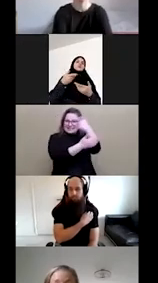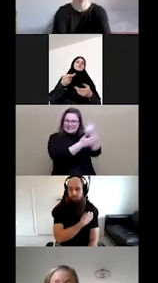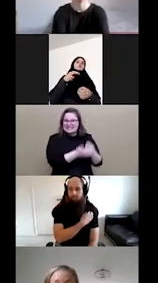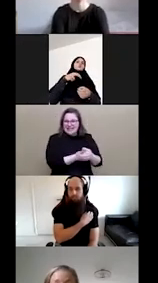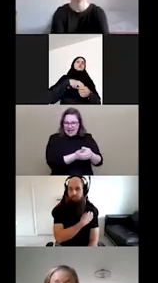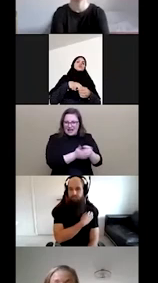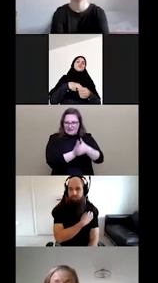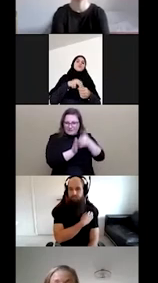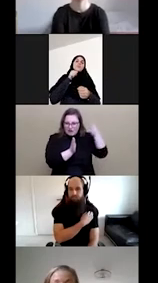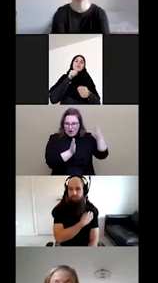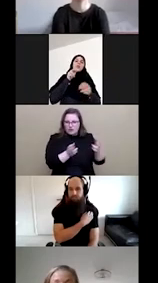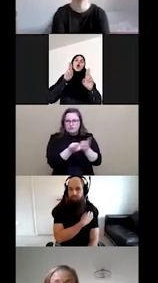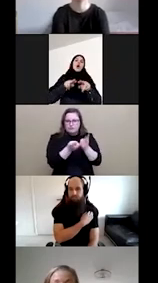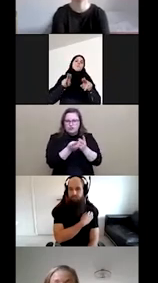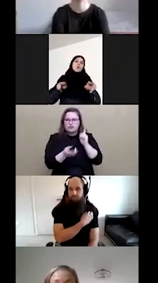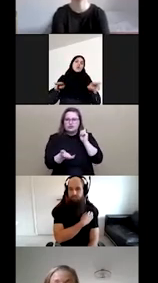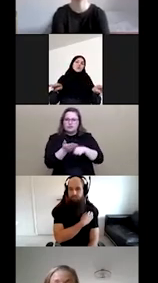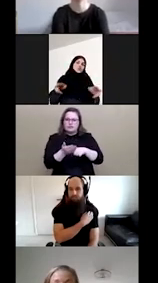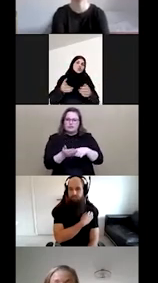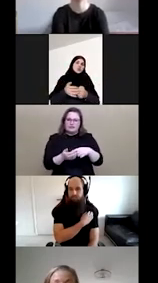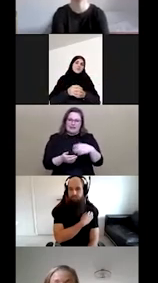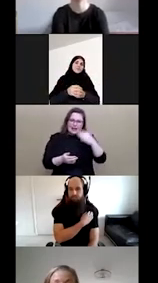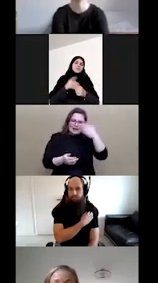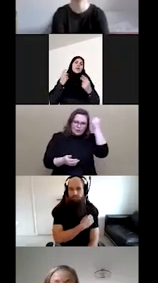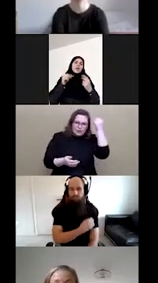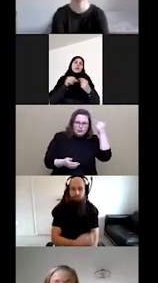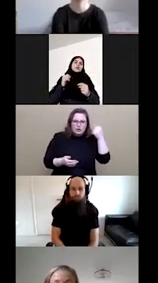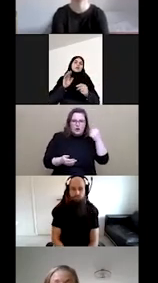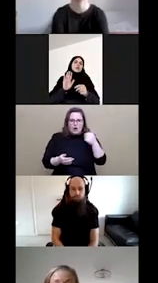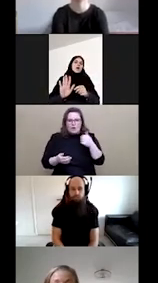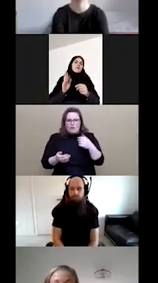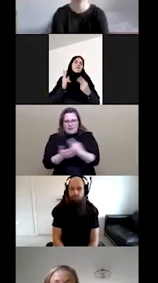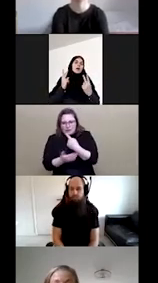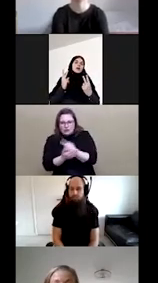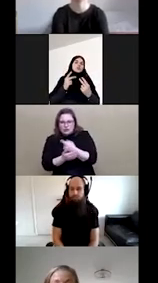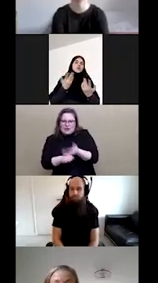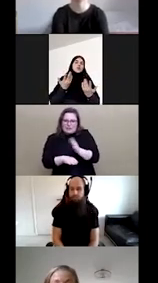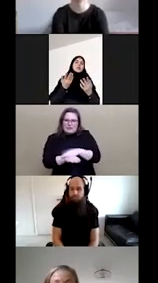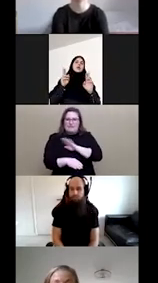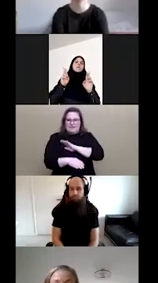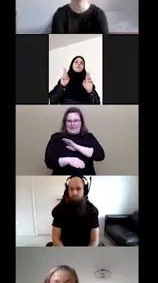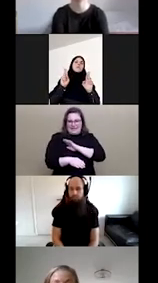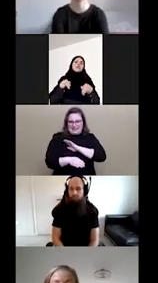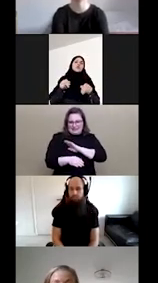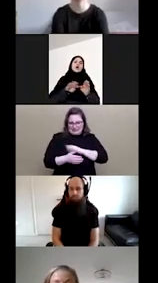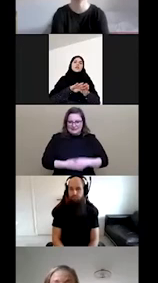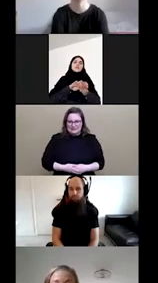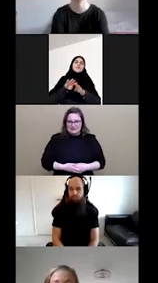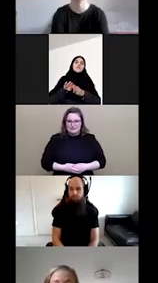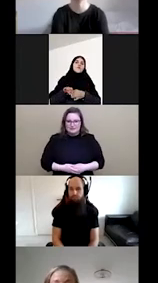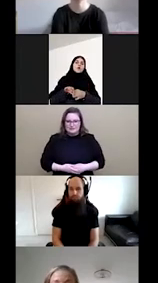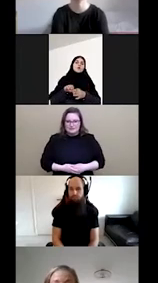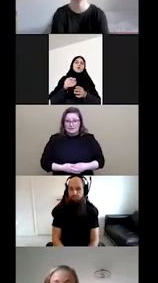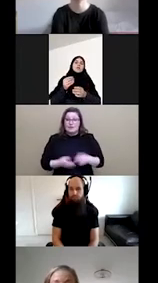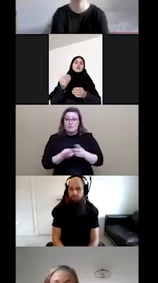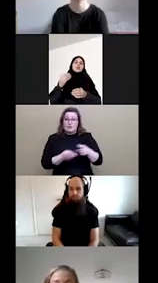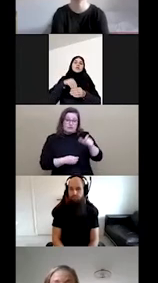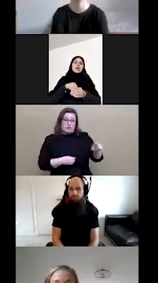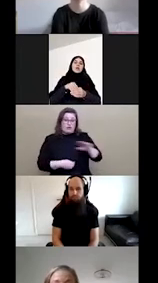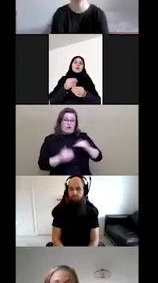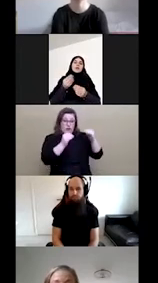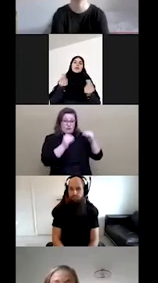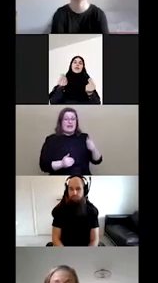capacities, resources and expertise, aimed at meeting special needs of persons with disabilities to ensure their participation in peace building